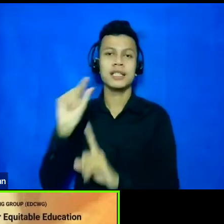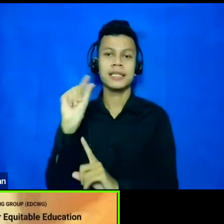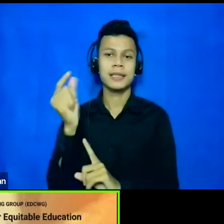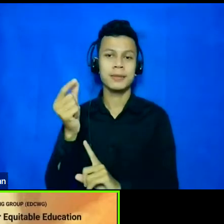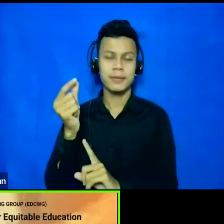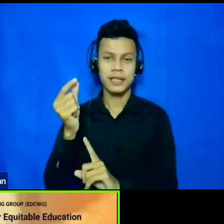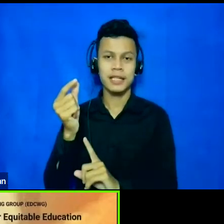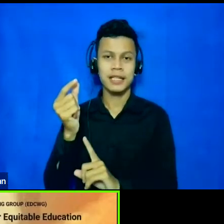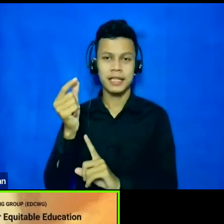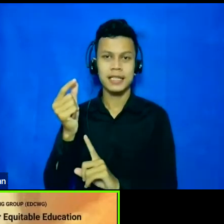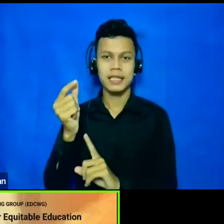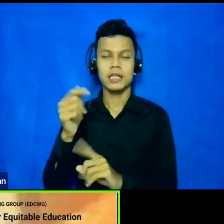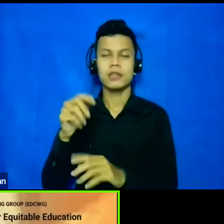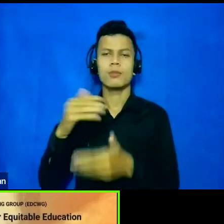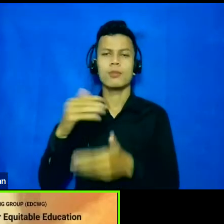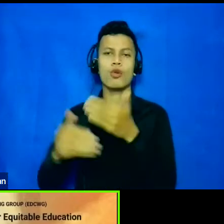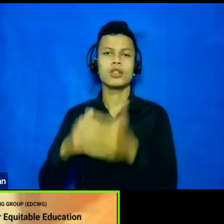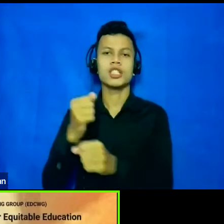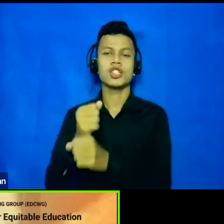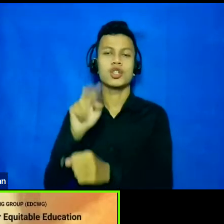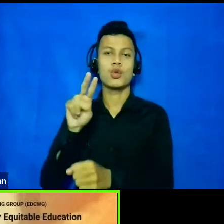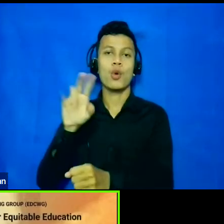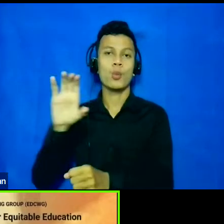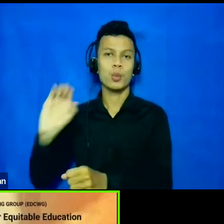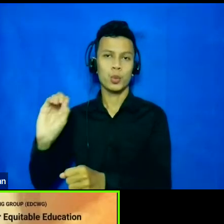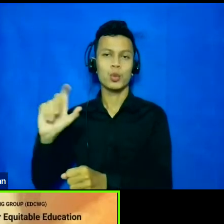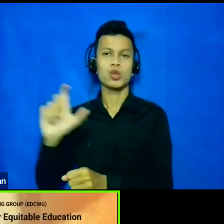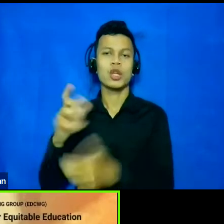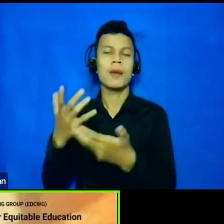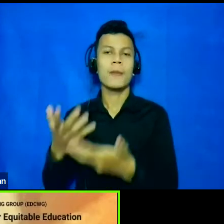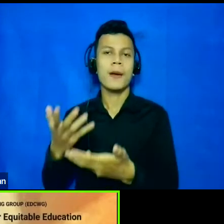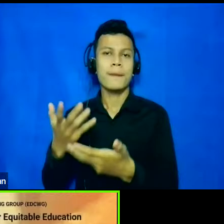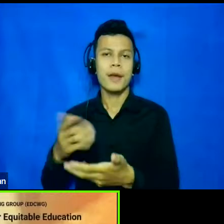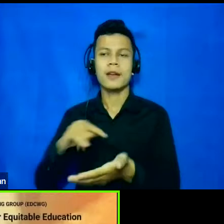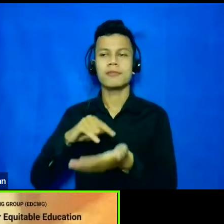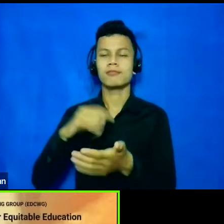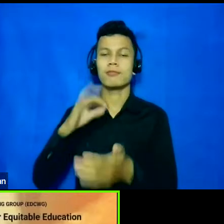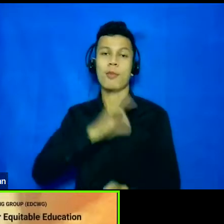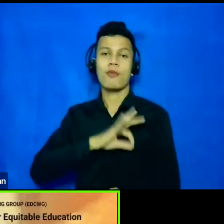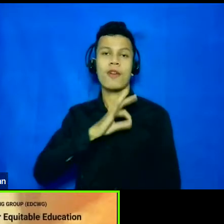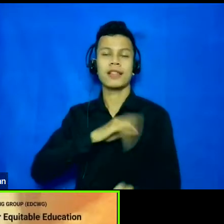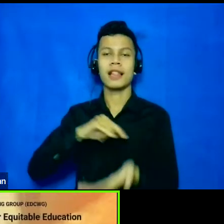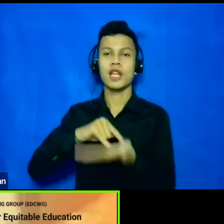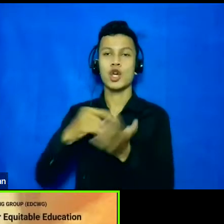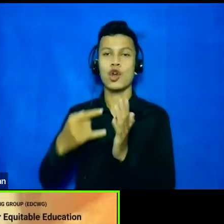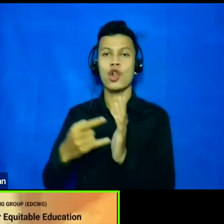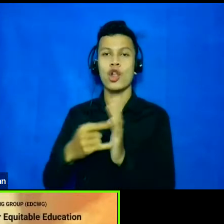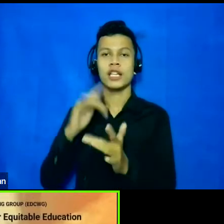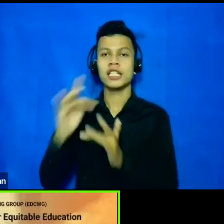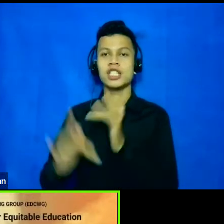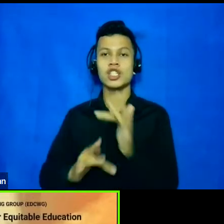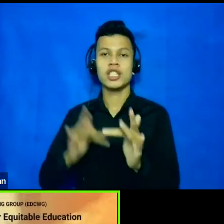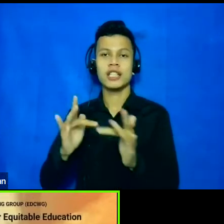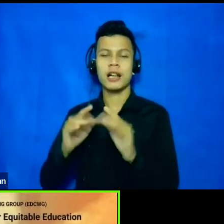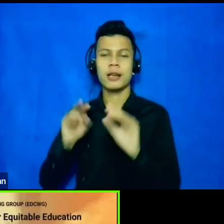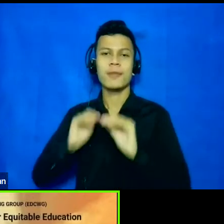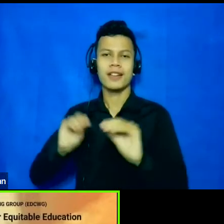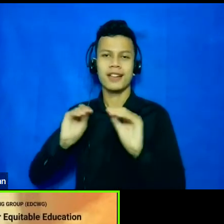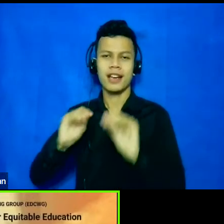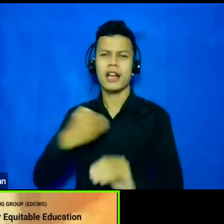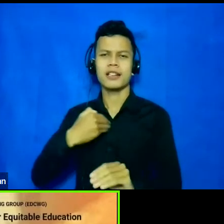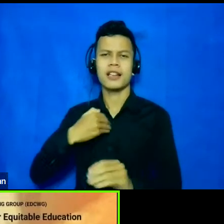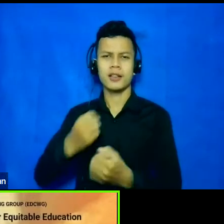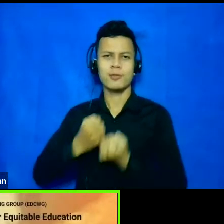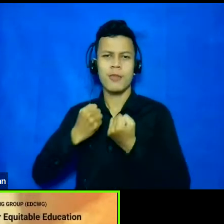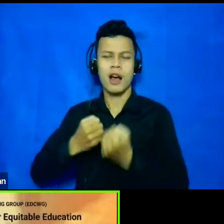leveraging digital technologies for equitable educations. And I'm really excited to learn more about how the Indonesian government is putting